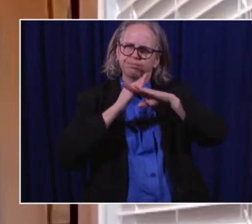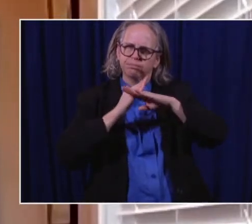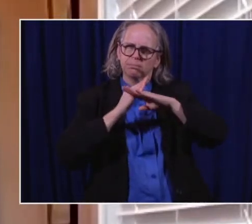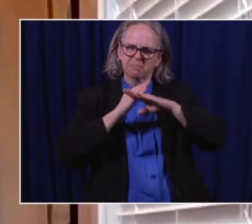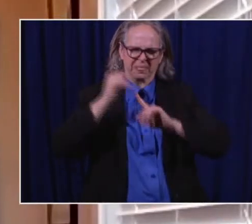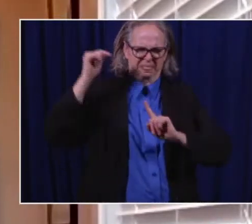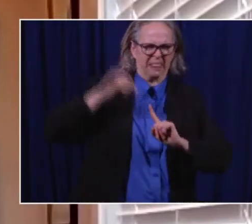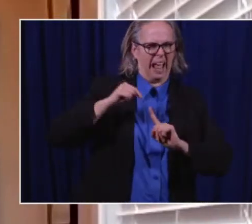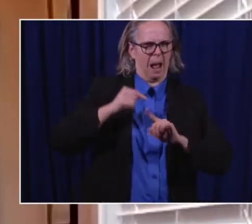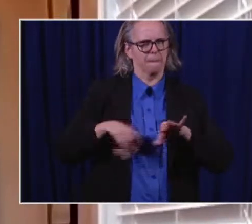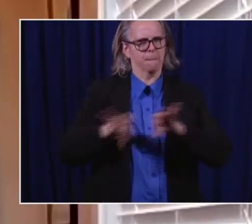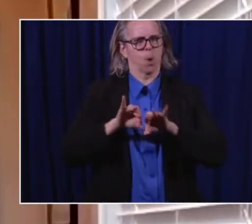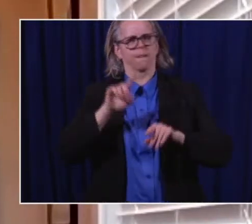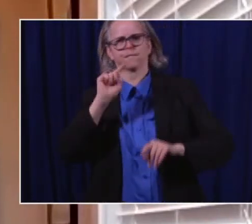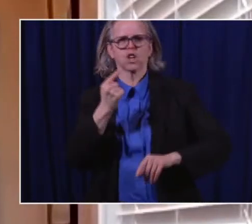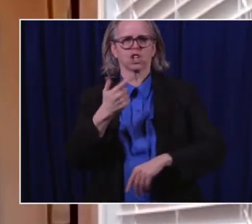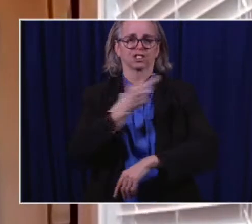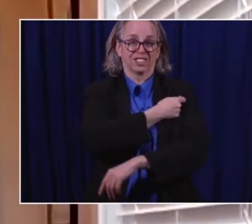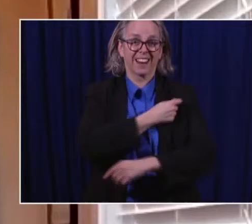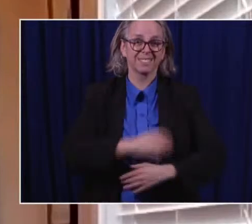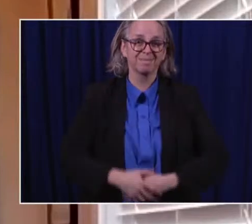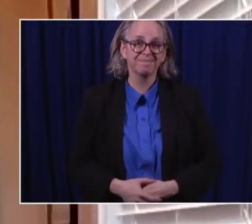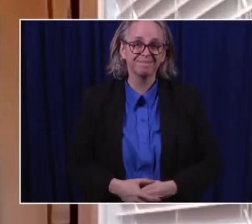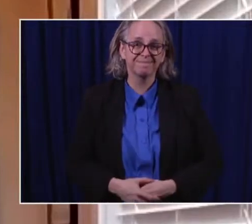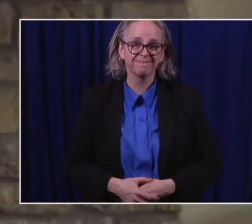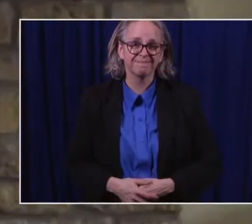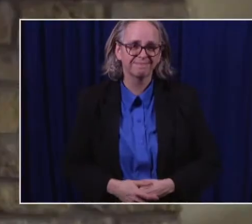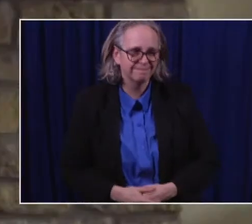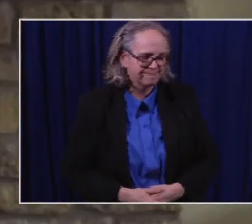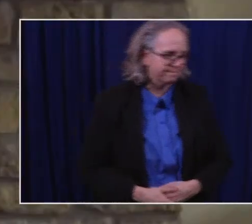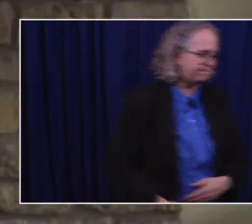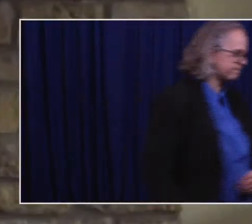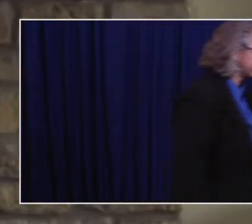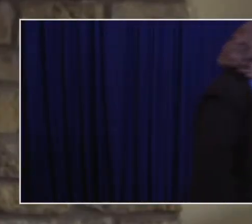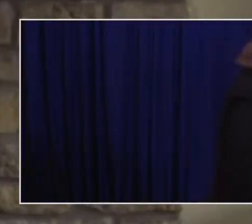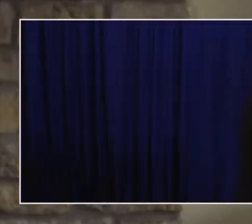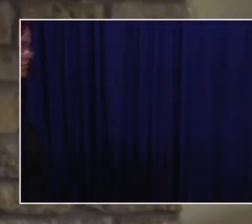Next question is from Nathan Hart at WCPO in Cincinnati.